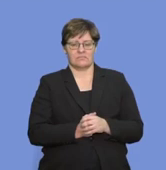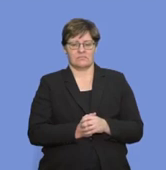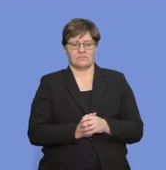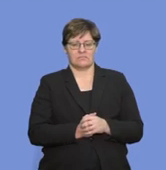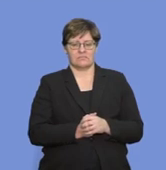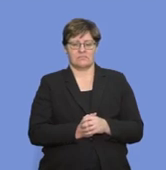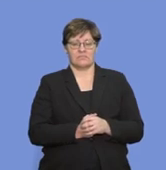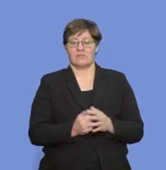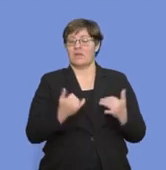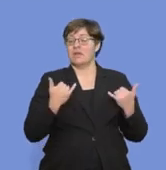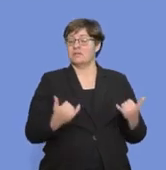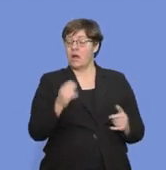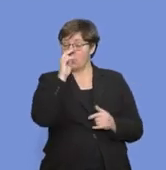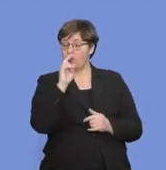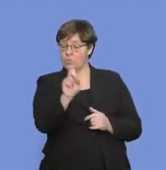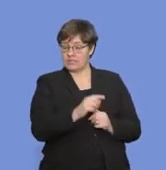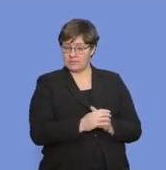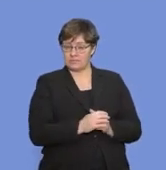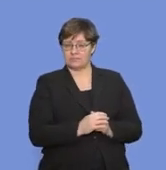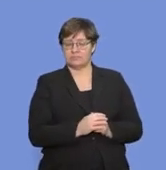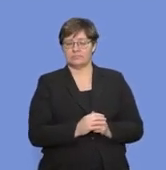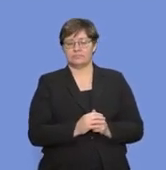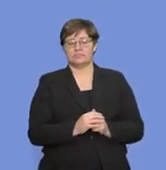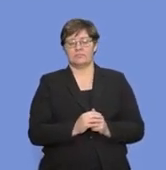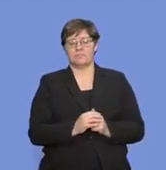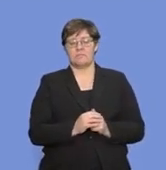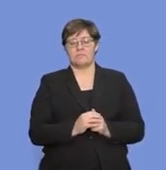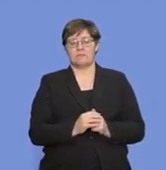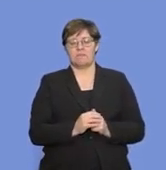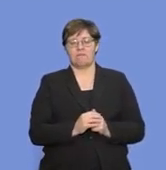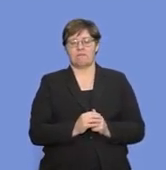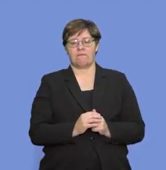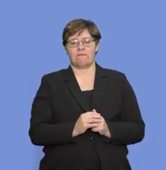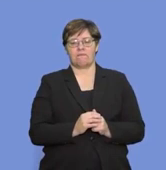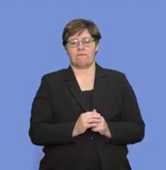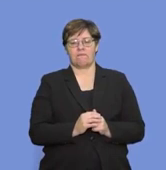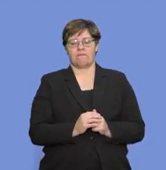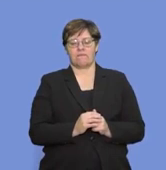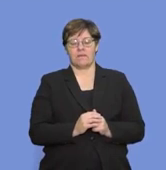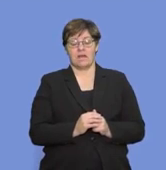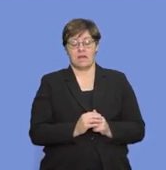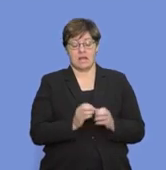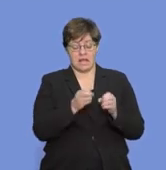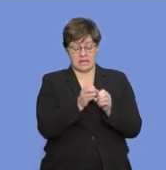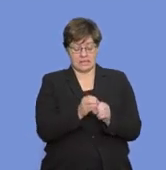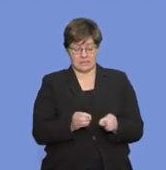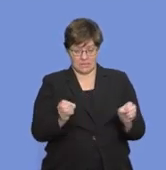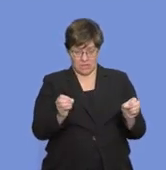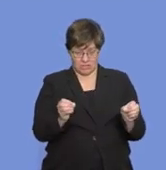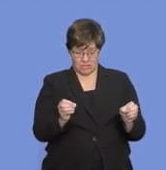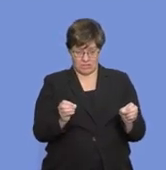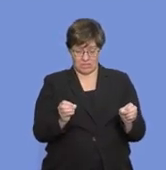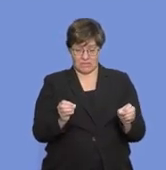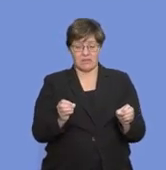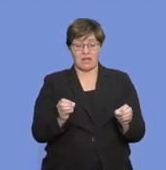All right, now we need to have a look at what effect do